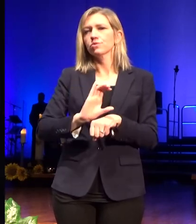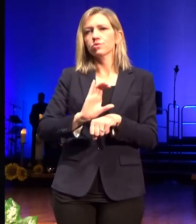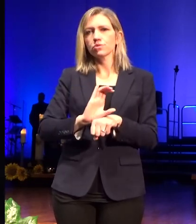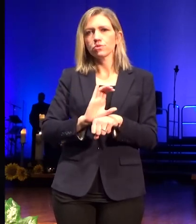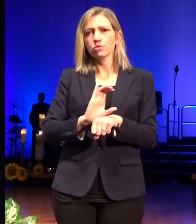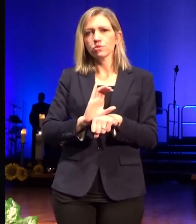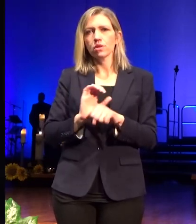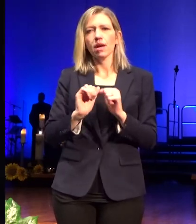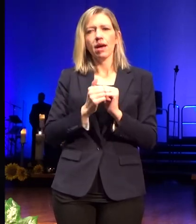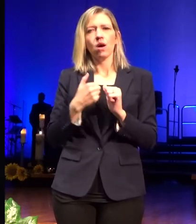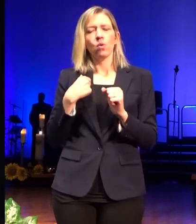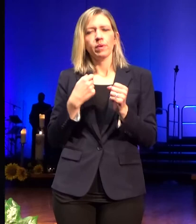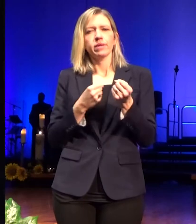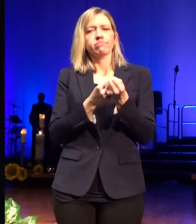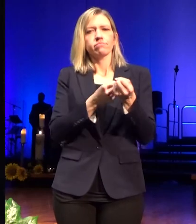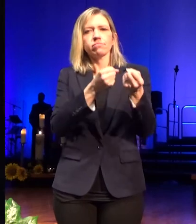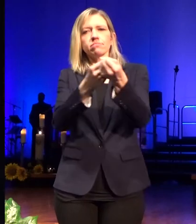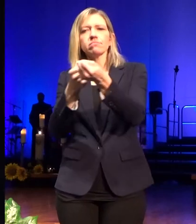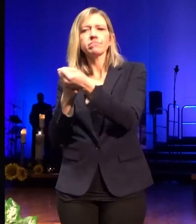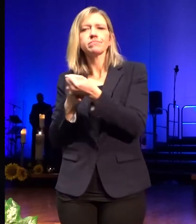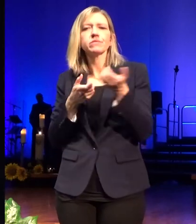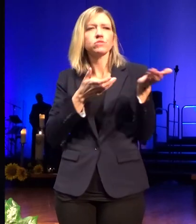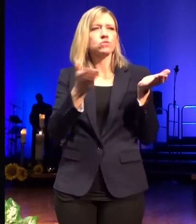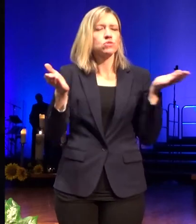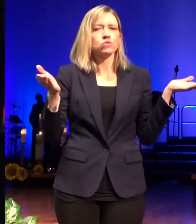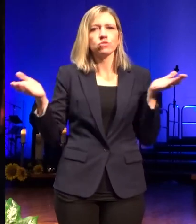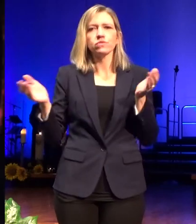for the ways that we serve in the world,